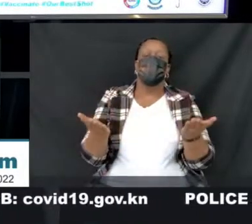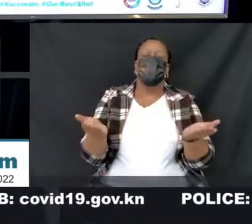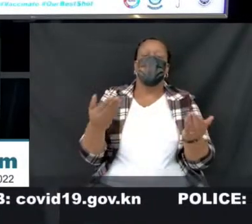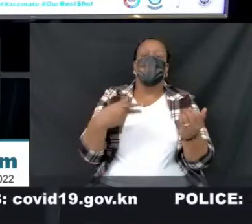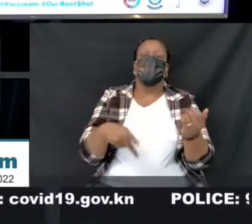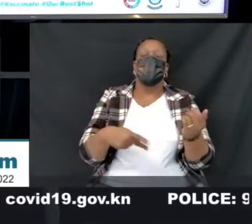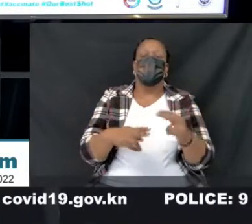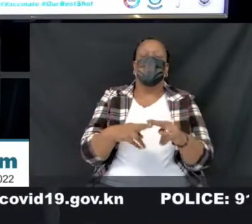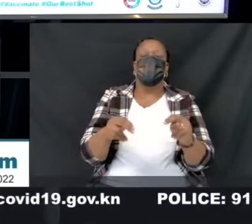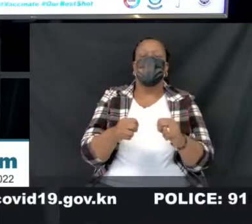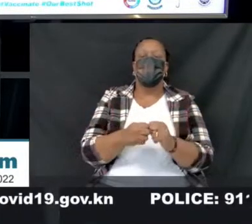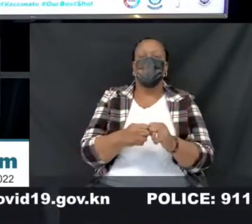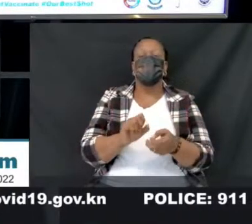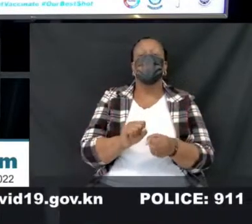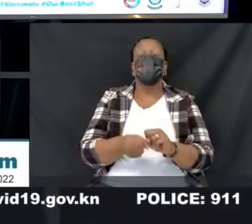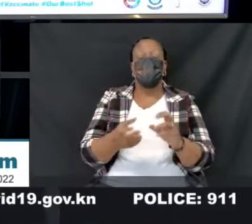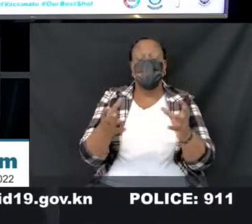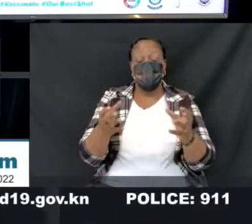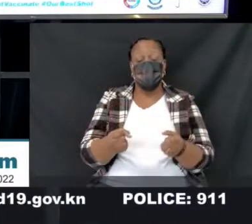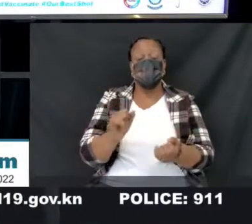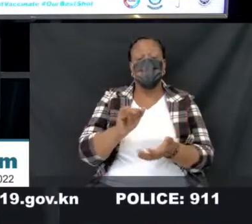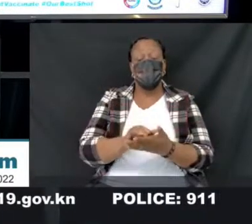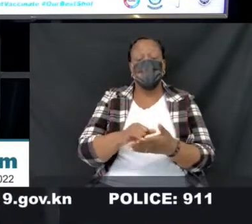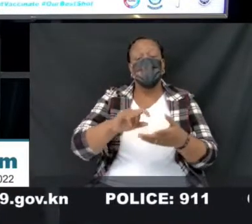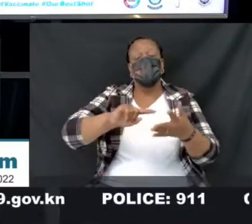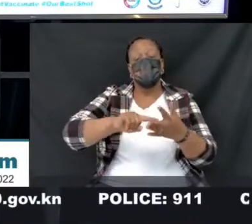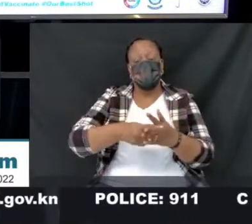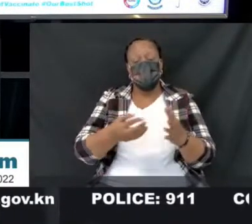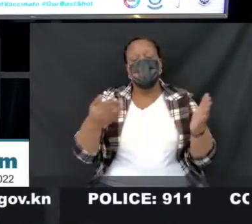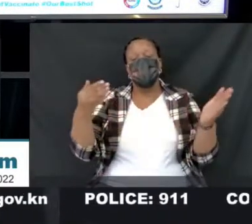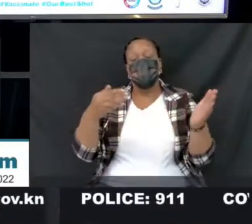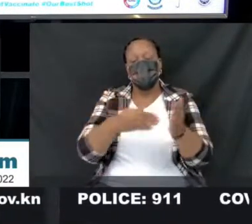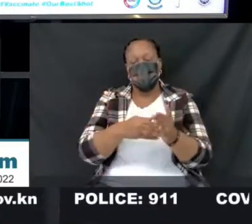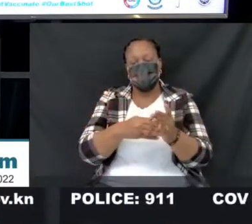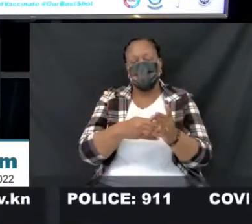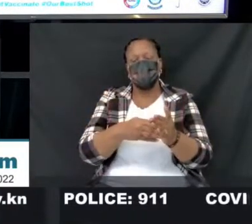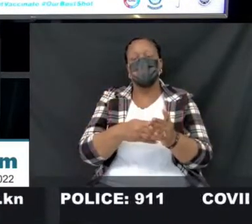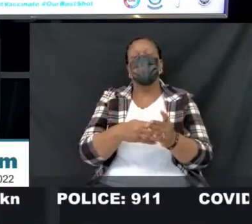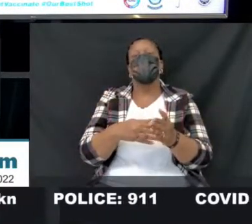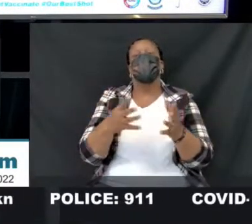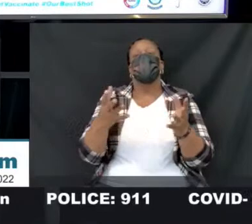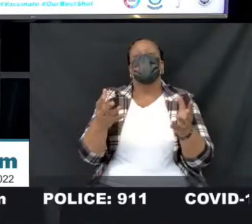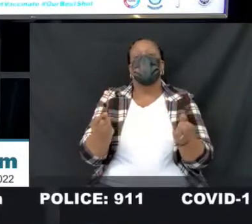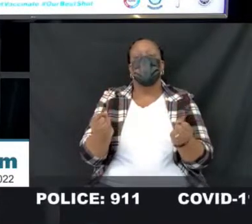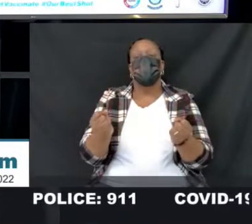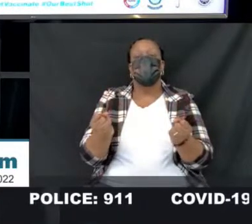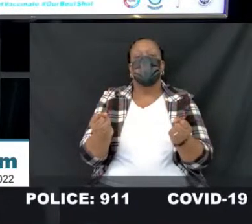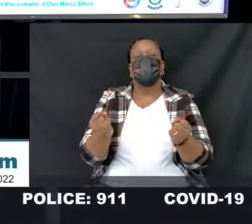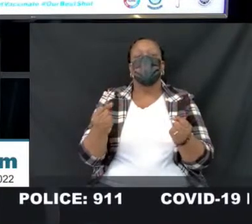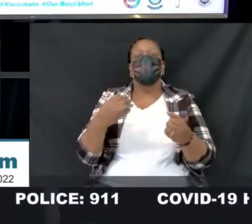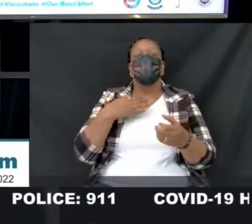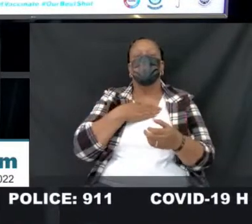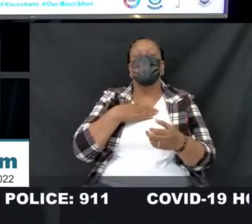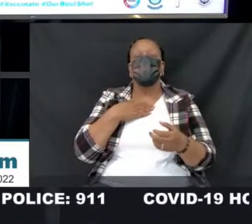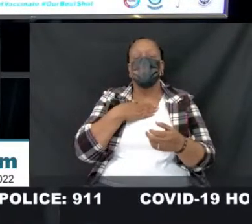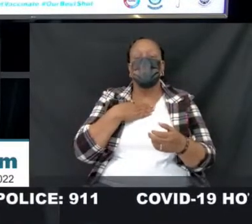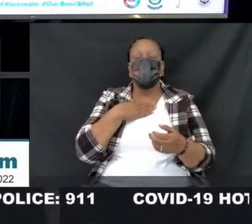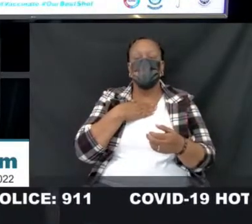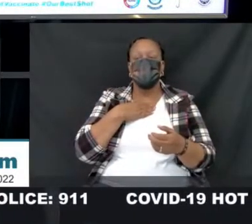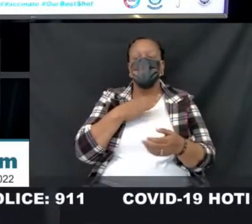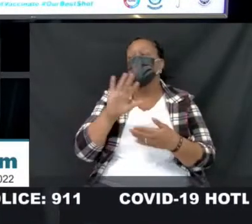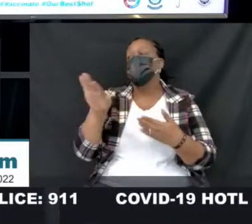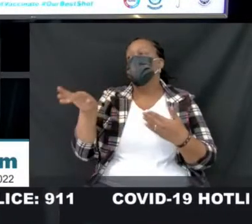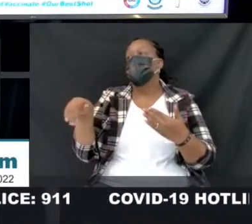to get this sporting activity going. And I want to take this opportunity to make an appeal to all sectors